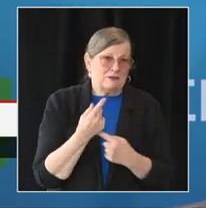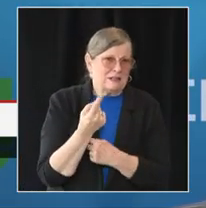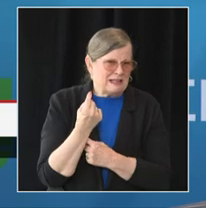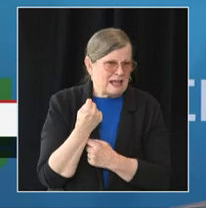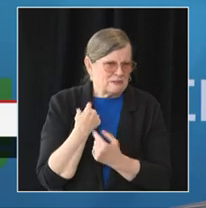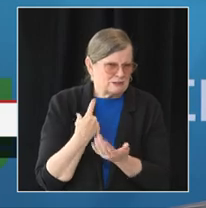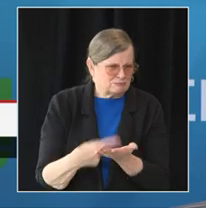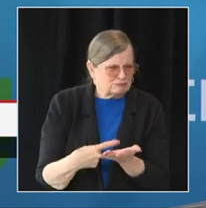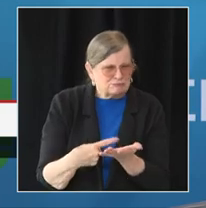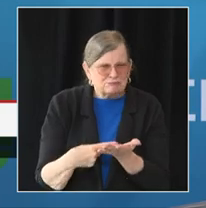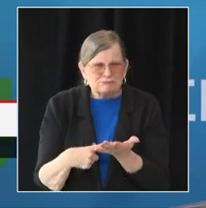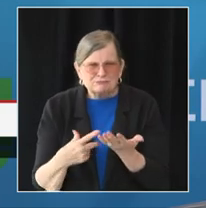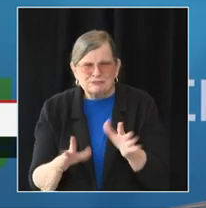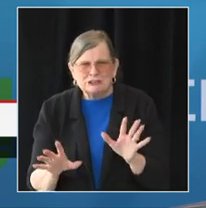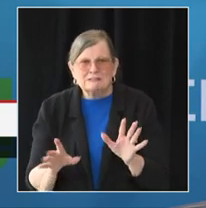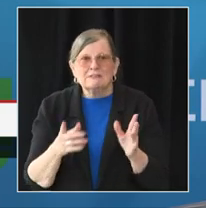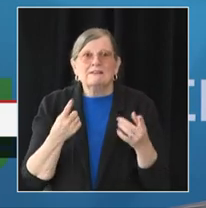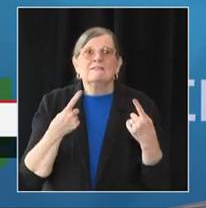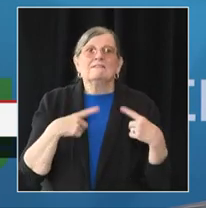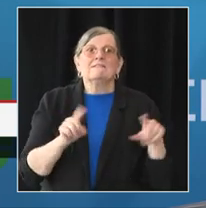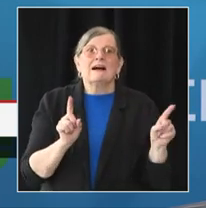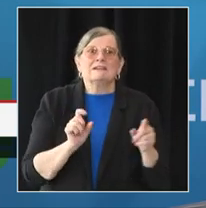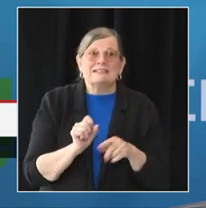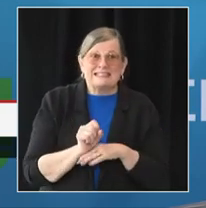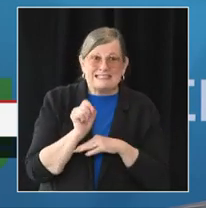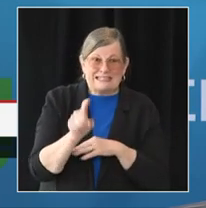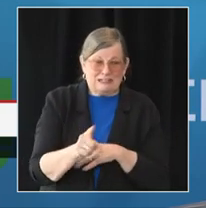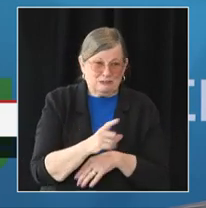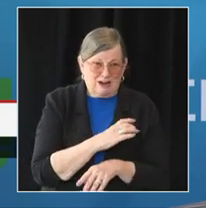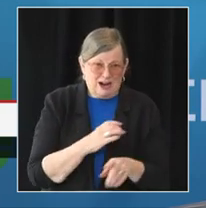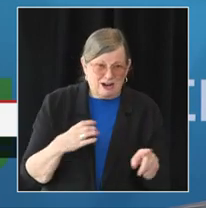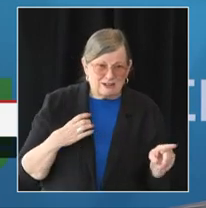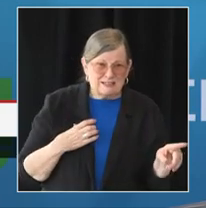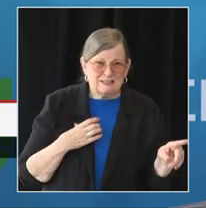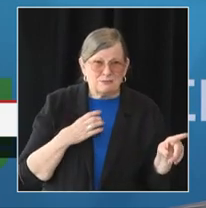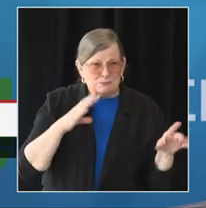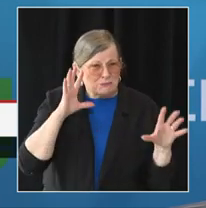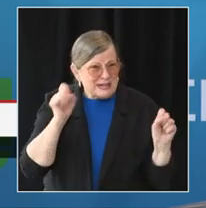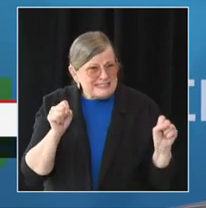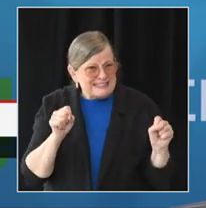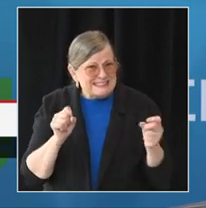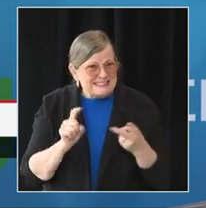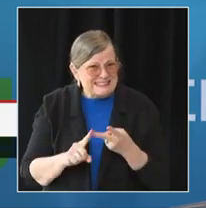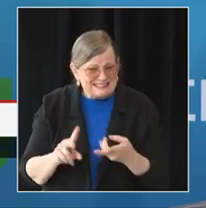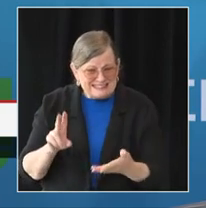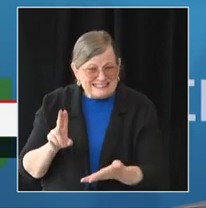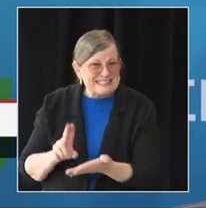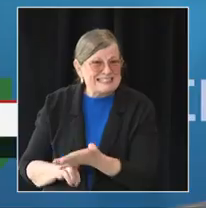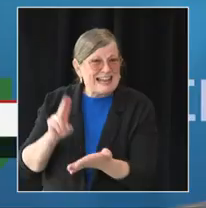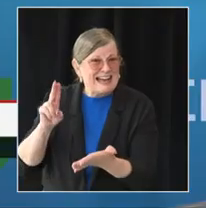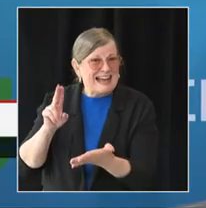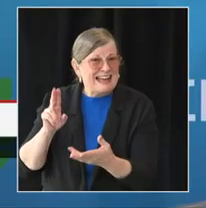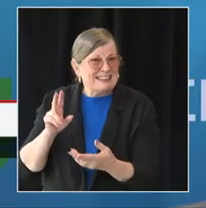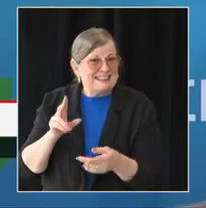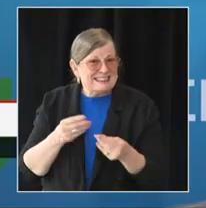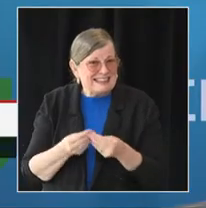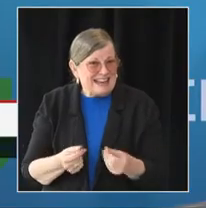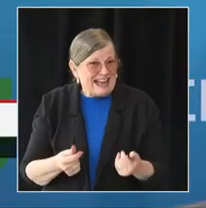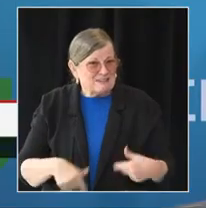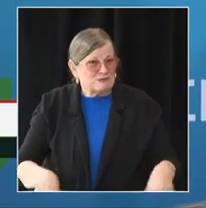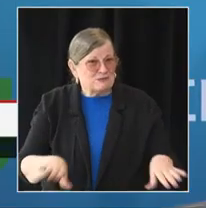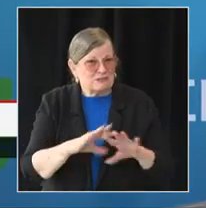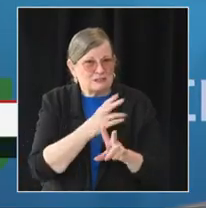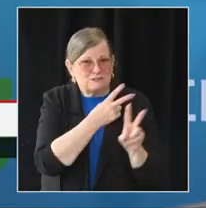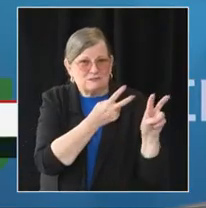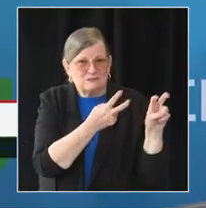through the Congress. And on the beginning of the January, the president signed it and transferred the